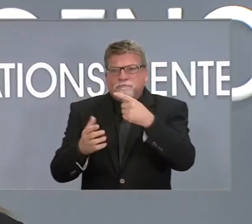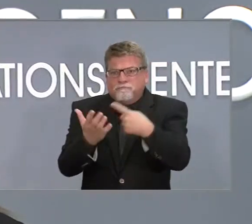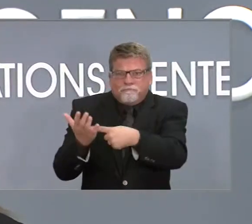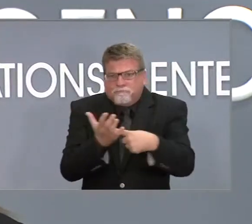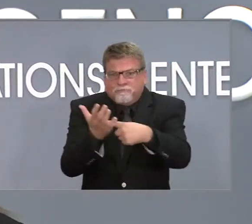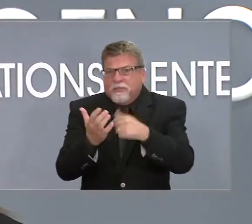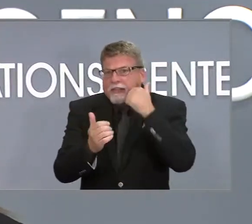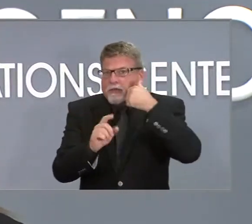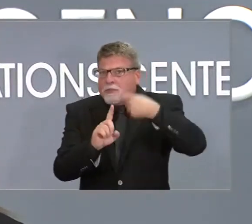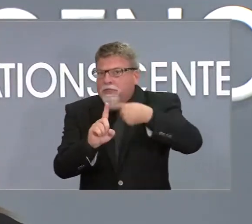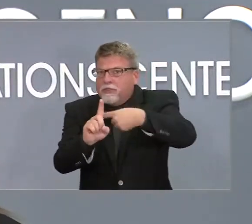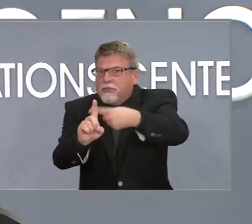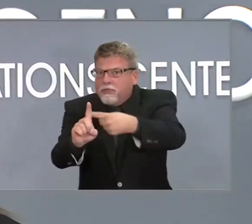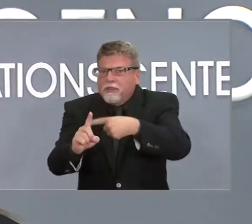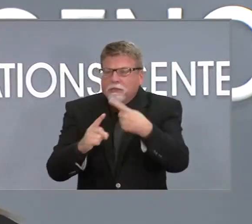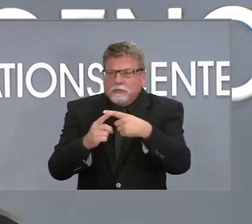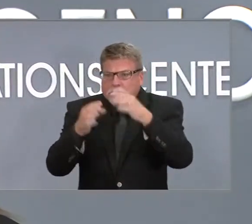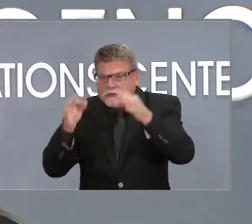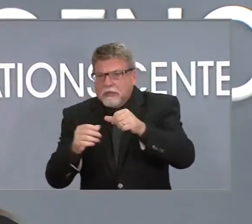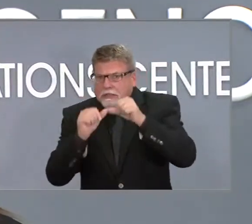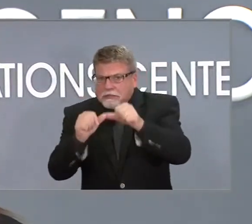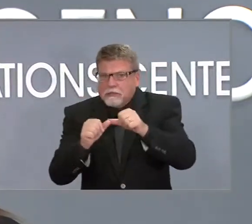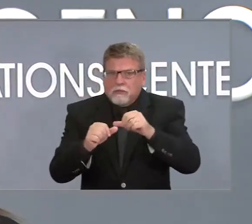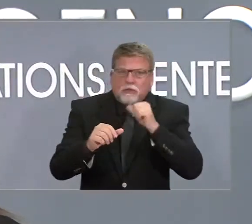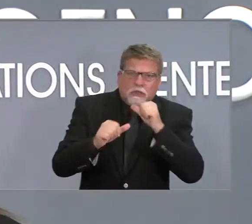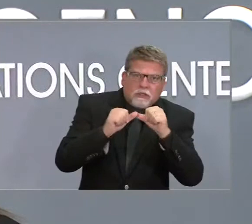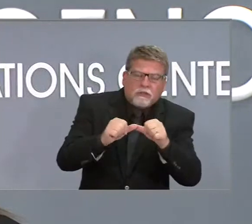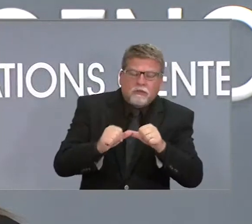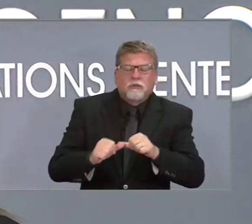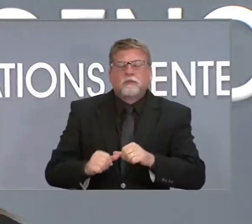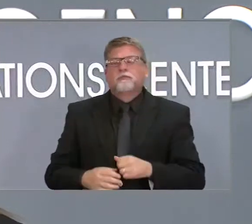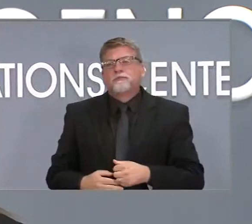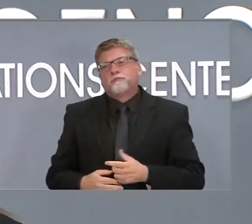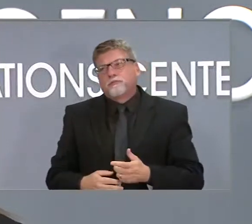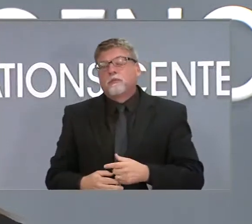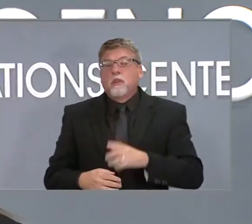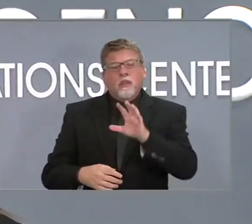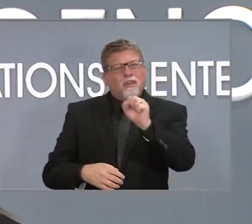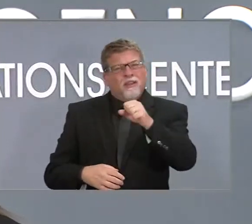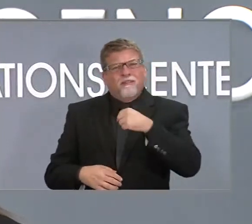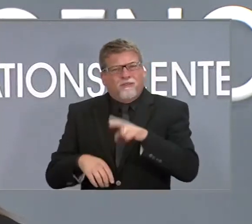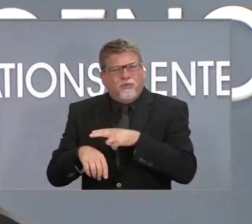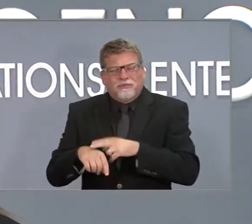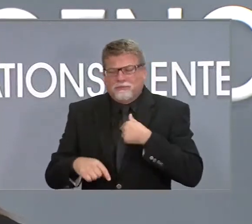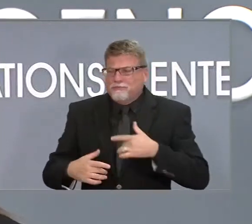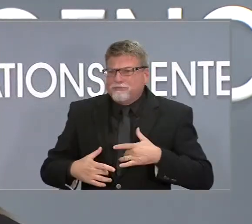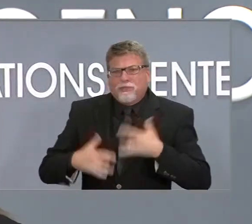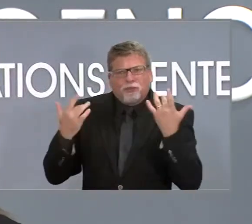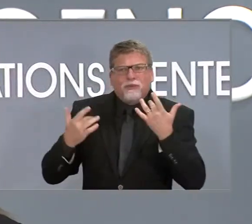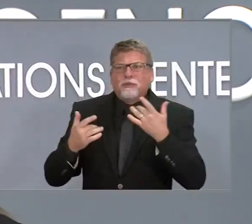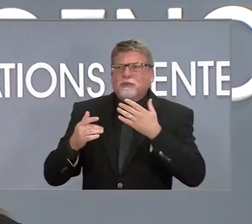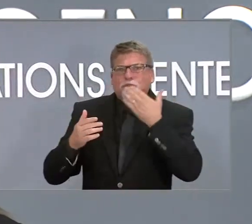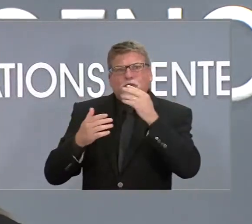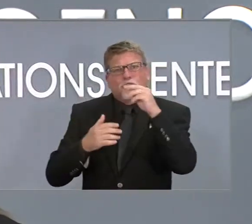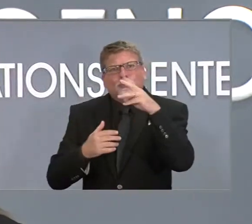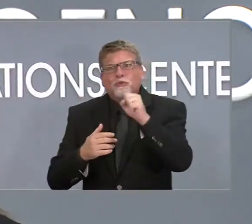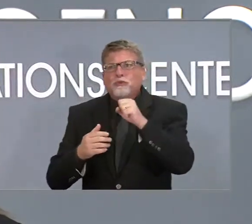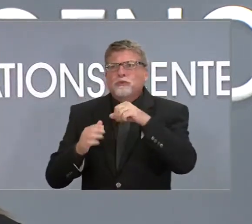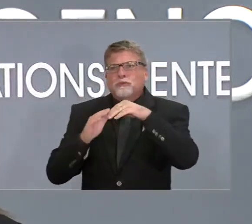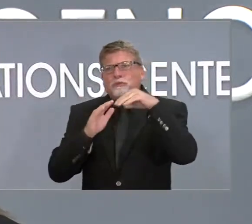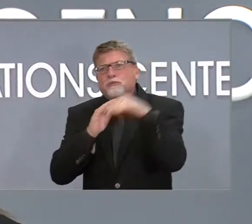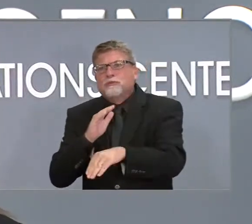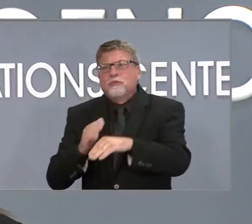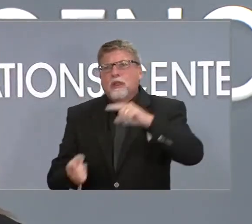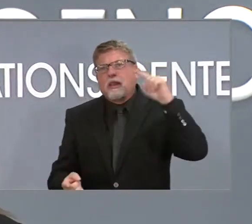mandate. Now, I'm excited for vaccines on the horizon. I'm excited our trends are moving the right direction, but we don't want them to make any new decisions yet. We want to make